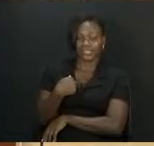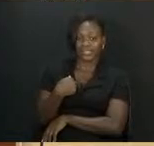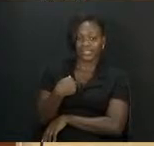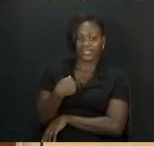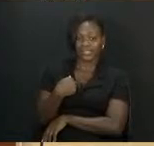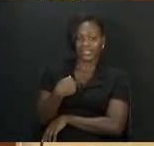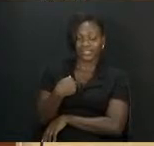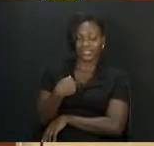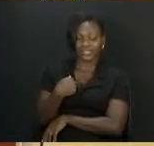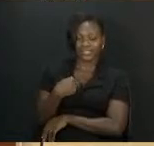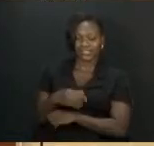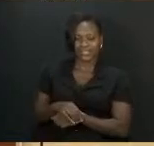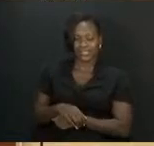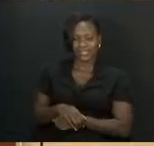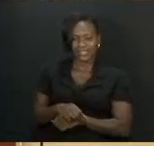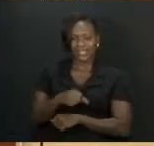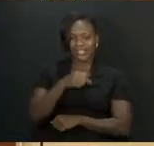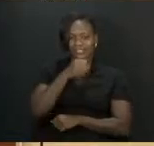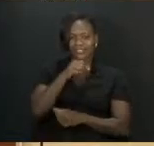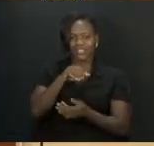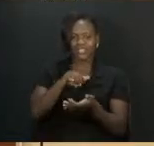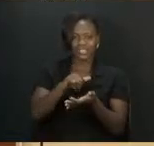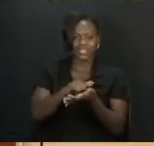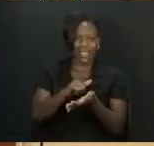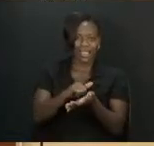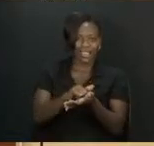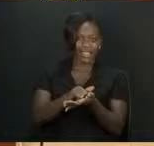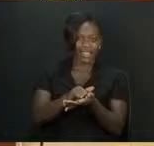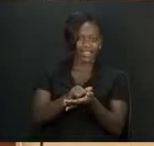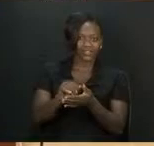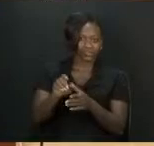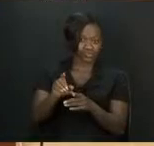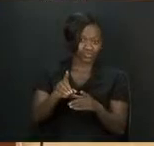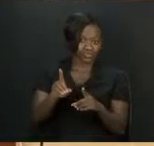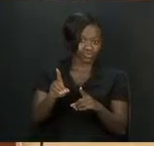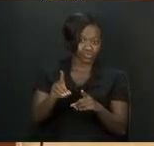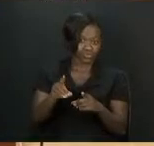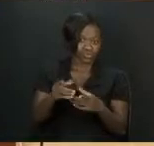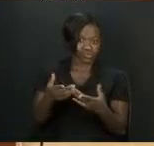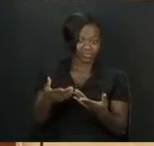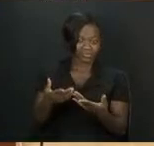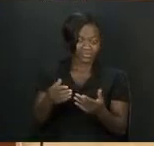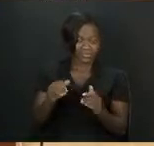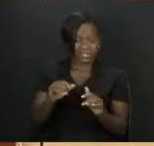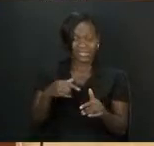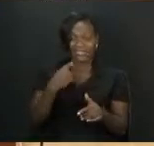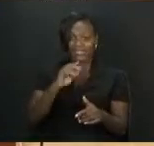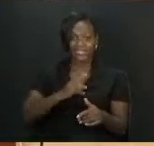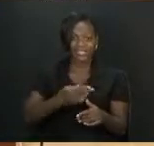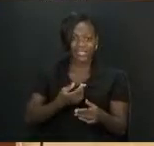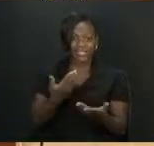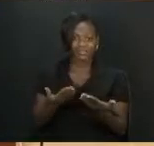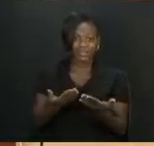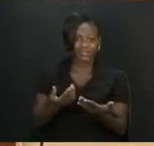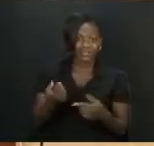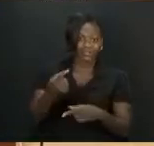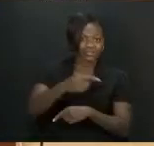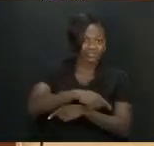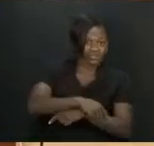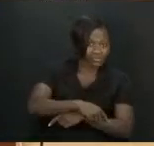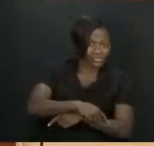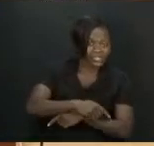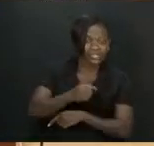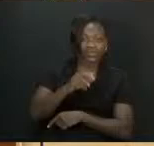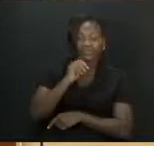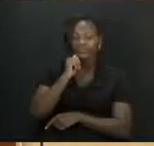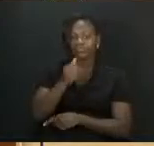gaze. Would he assure this House, or can he give any timeline between today and tomorrow when he